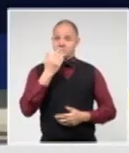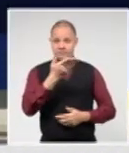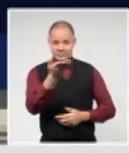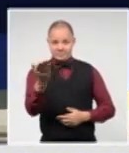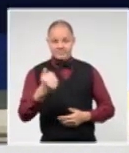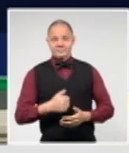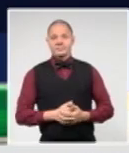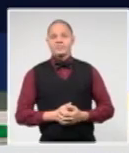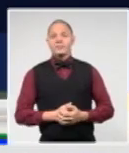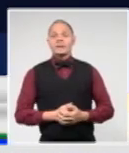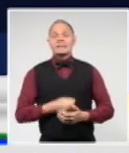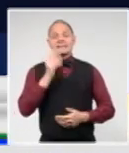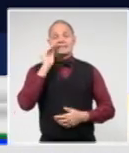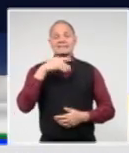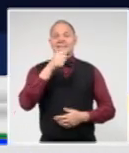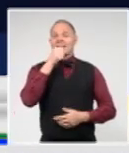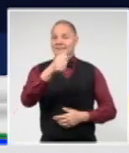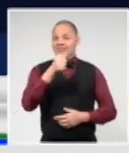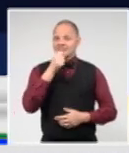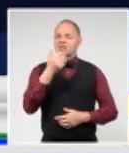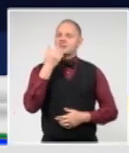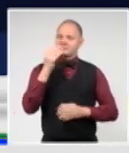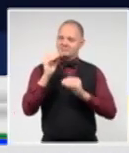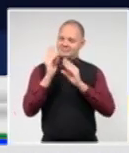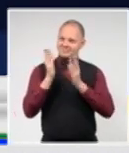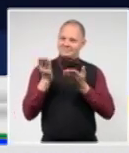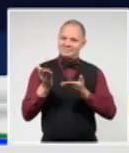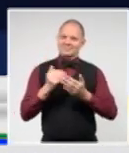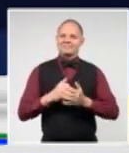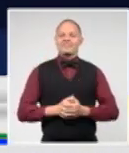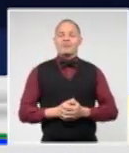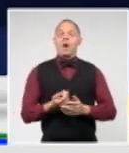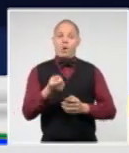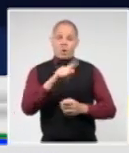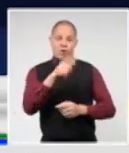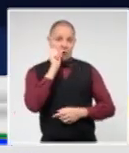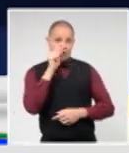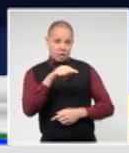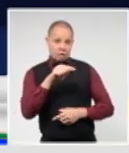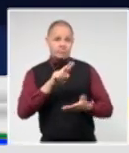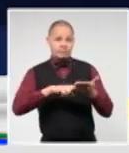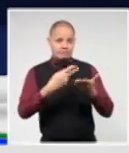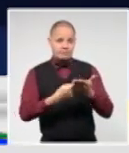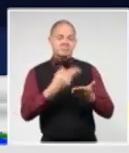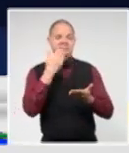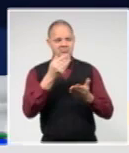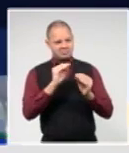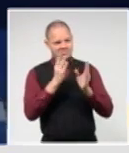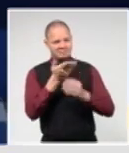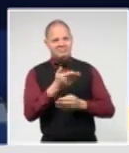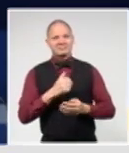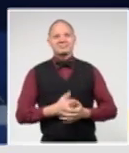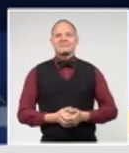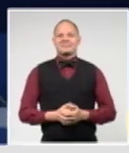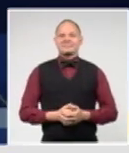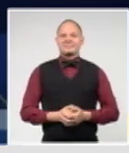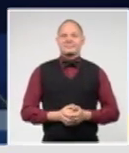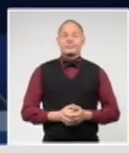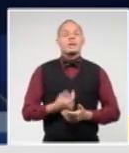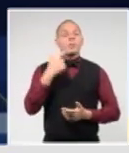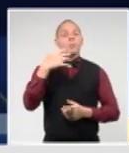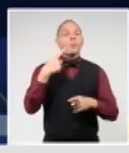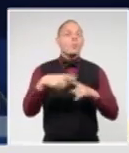Good morning to everyone, to Lazaro Manuel, who joins us today, to our sign language